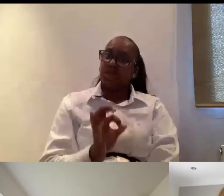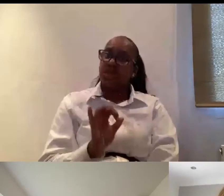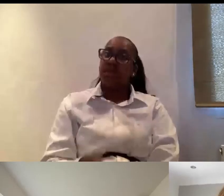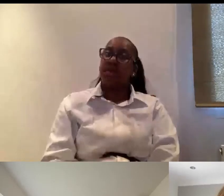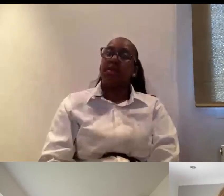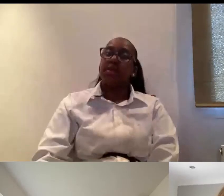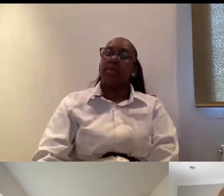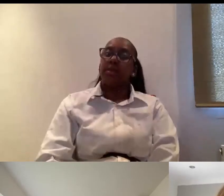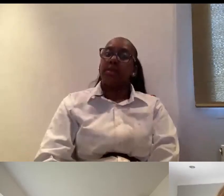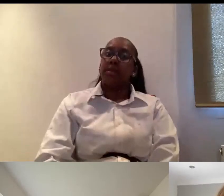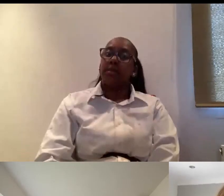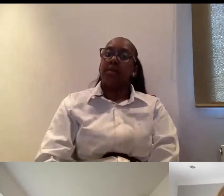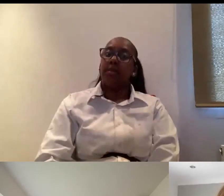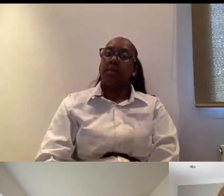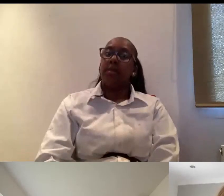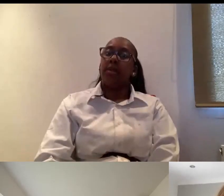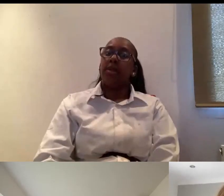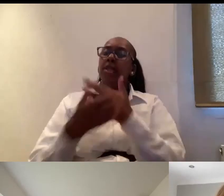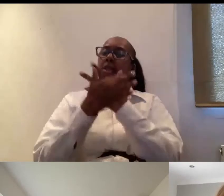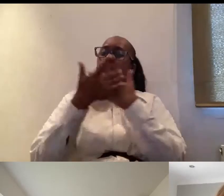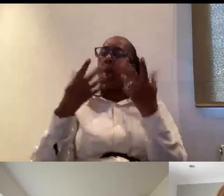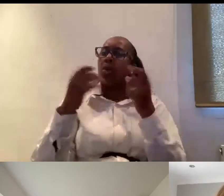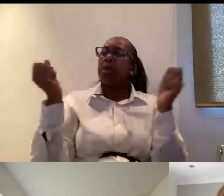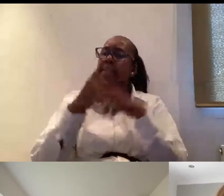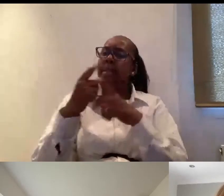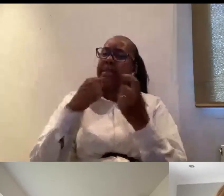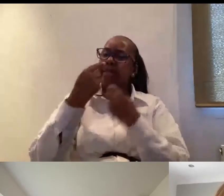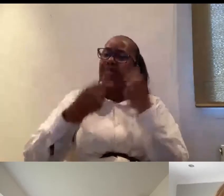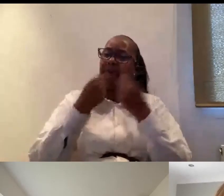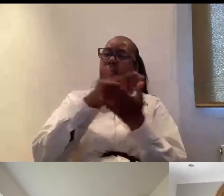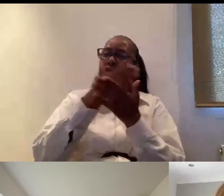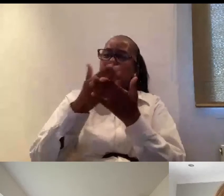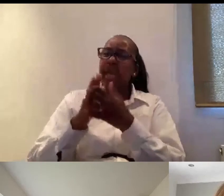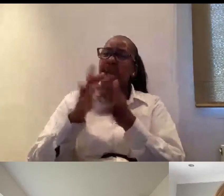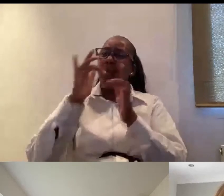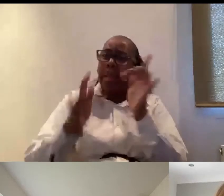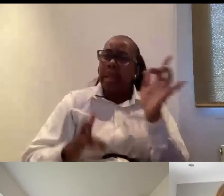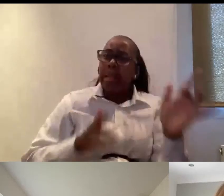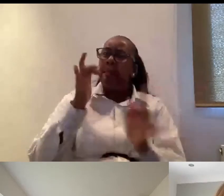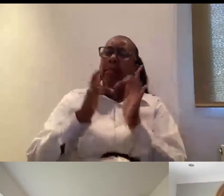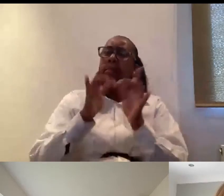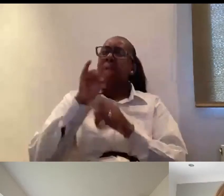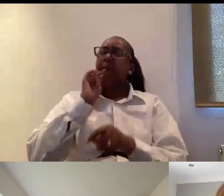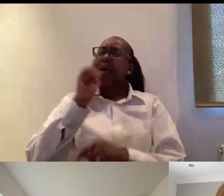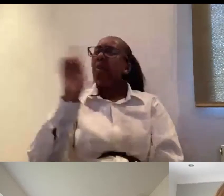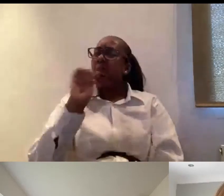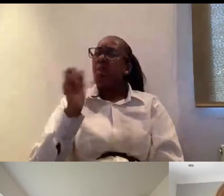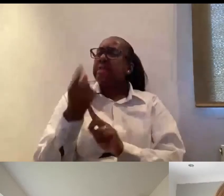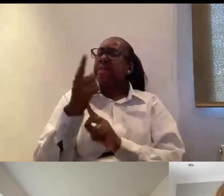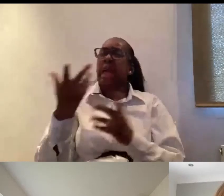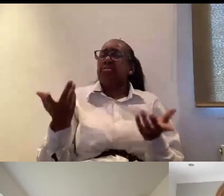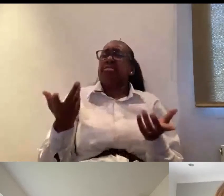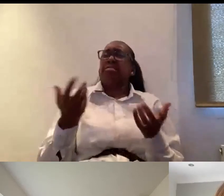well, actually, I suppose we all know there's a lot of misinformation being shared on social media and WhatsApp. How